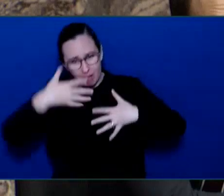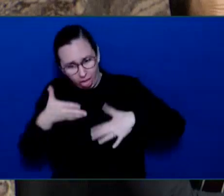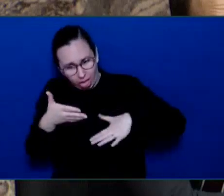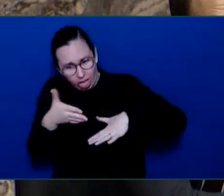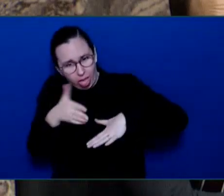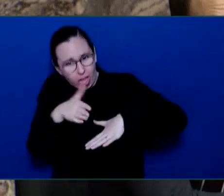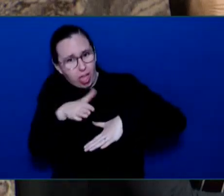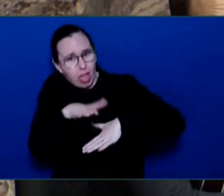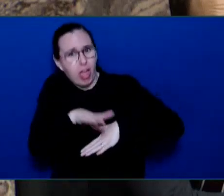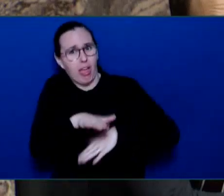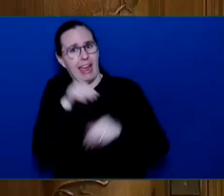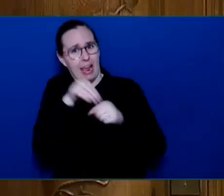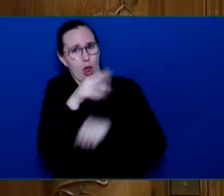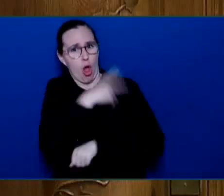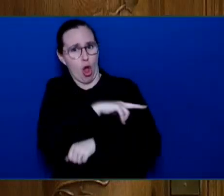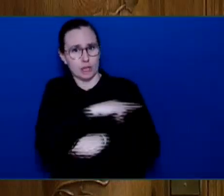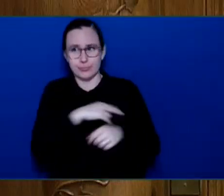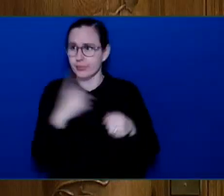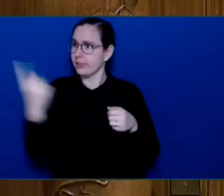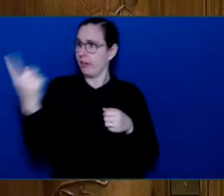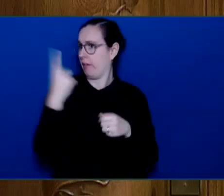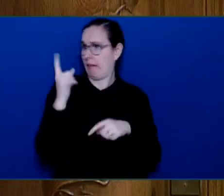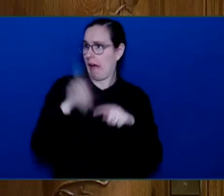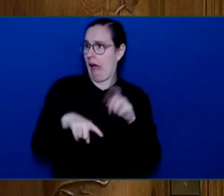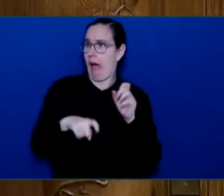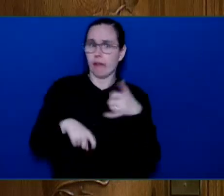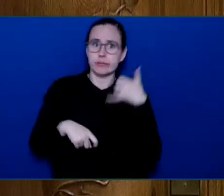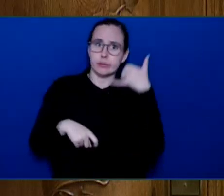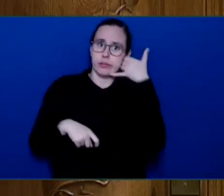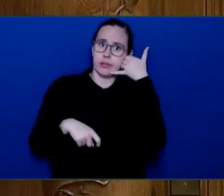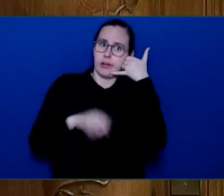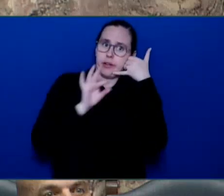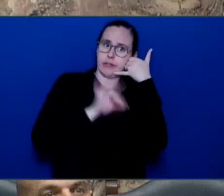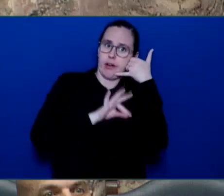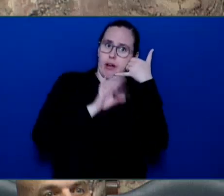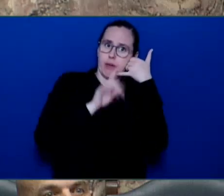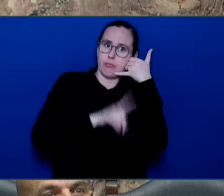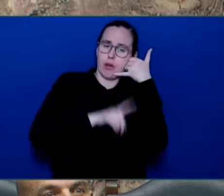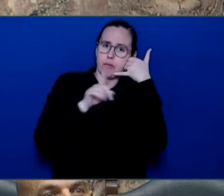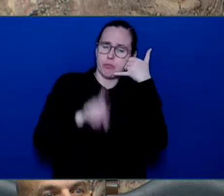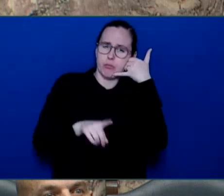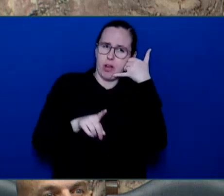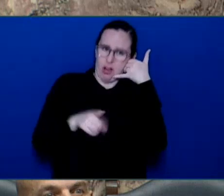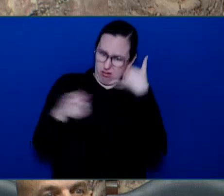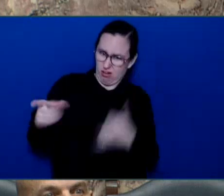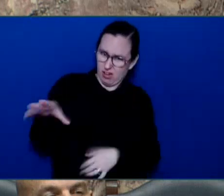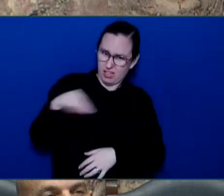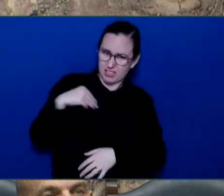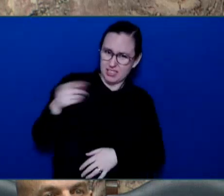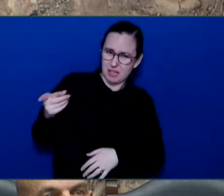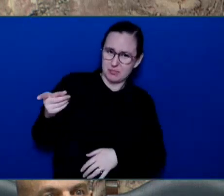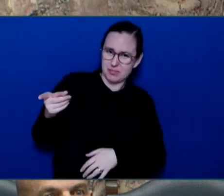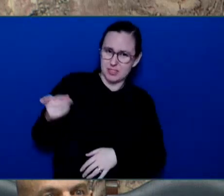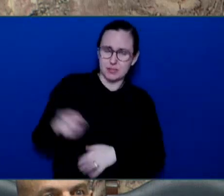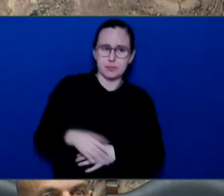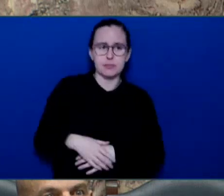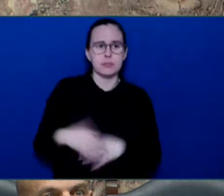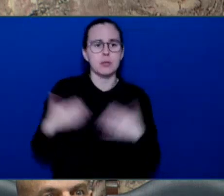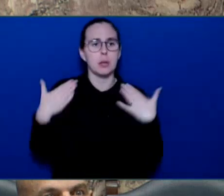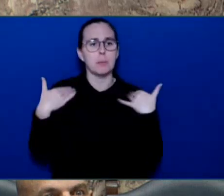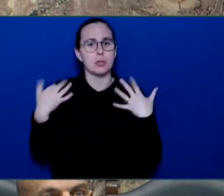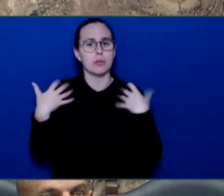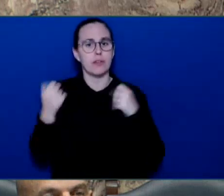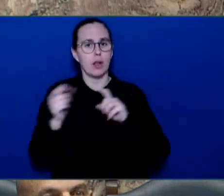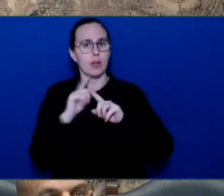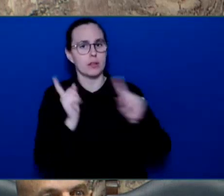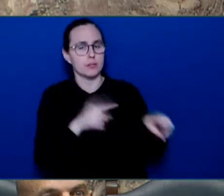911? Minister of Health. Honourable Speaker, just because the minister, the member opposite, represents